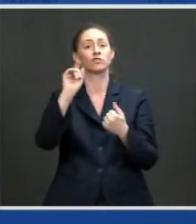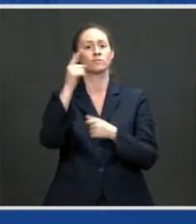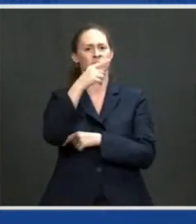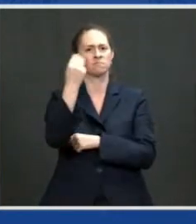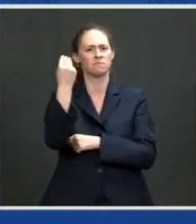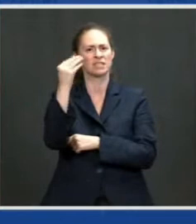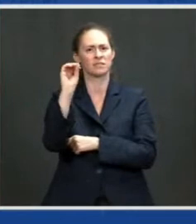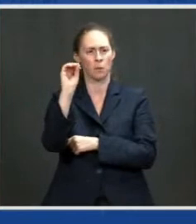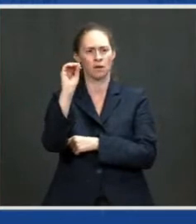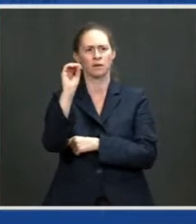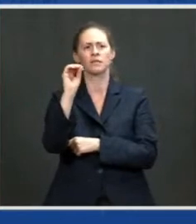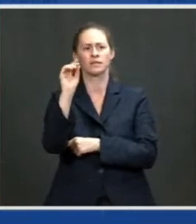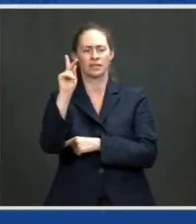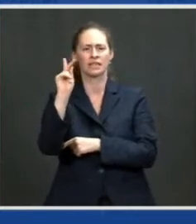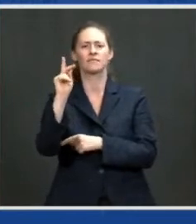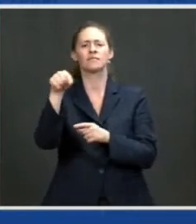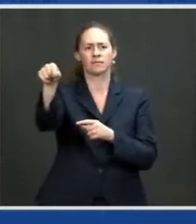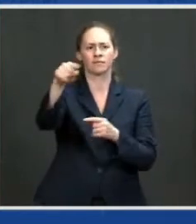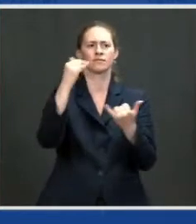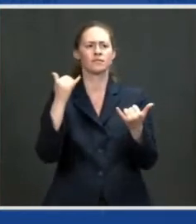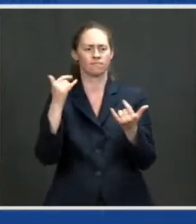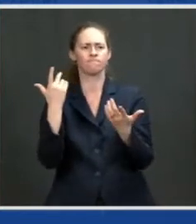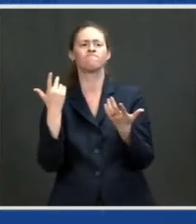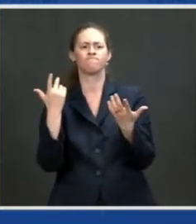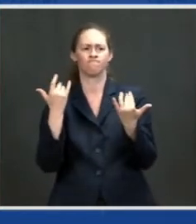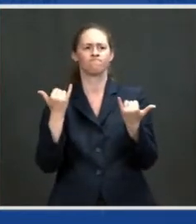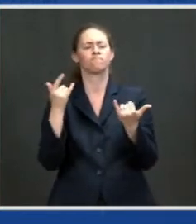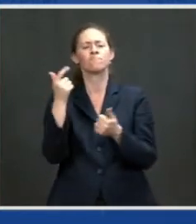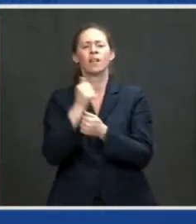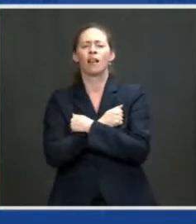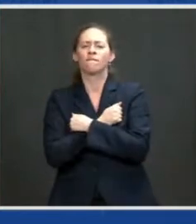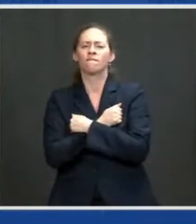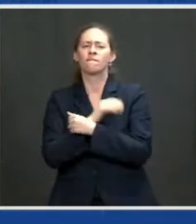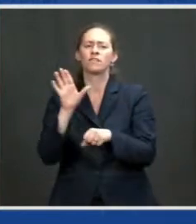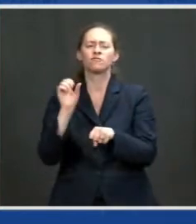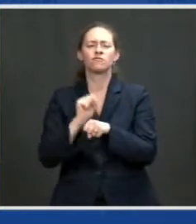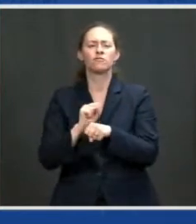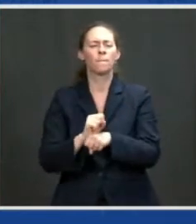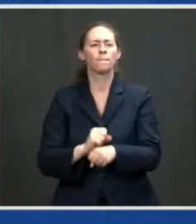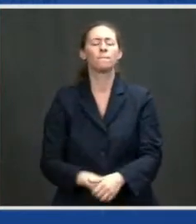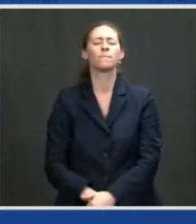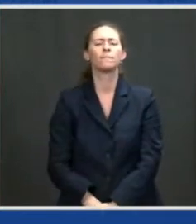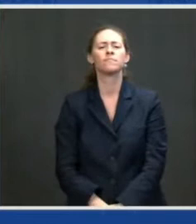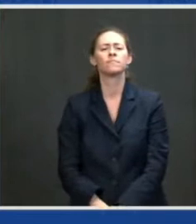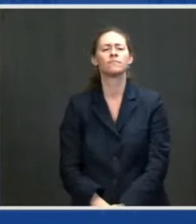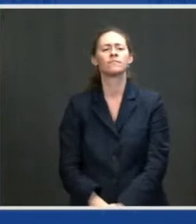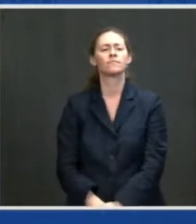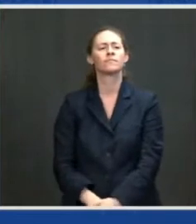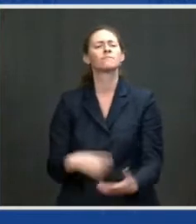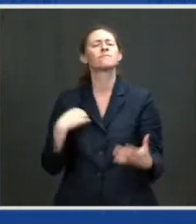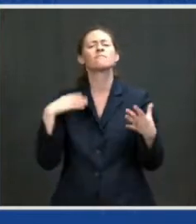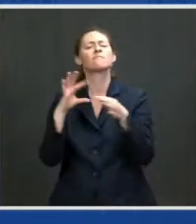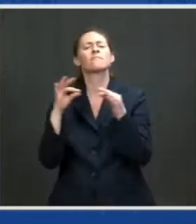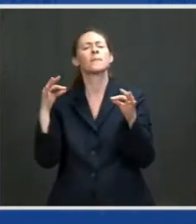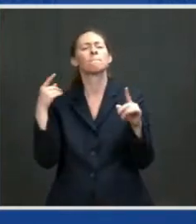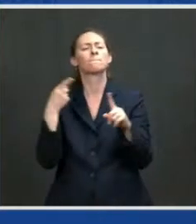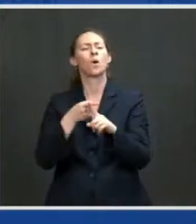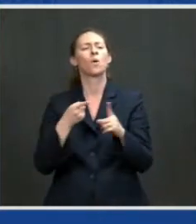nothing to do with her job as a teacher. But my point is this. Jill has a constant